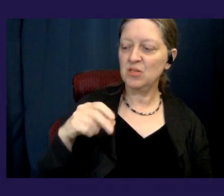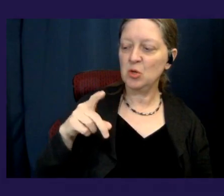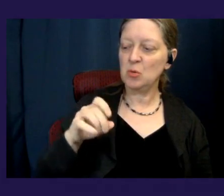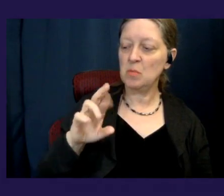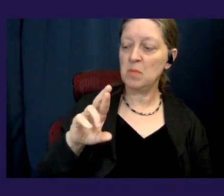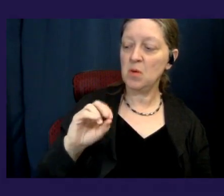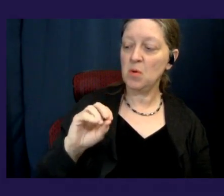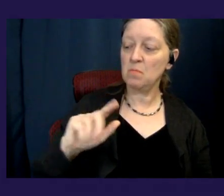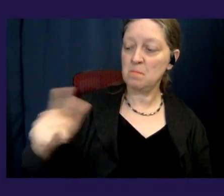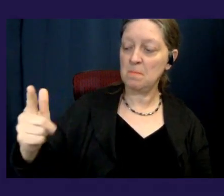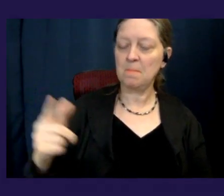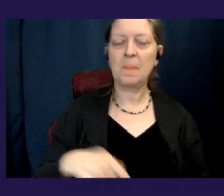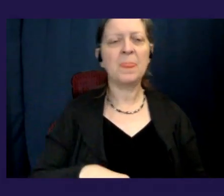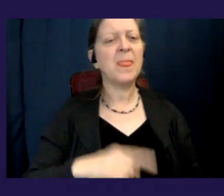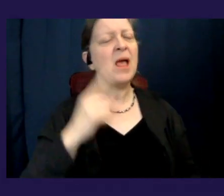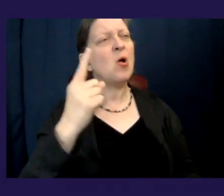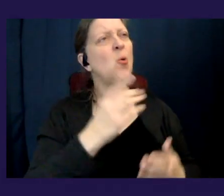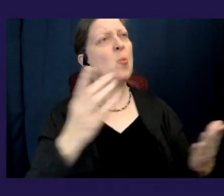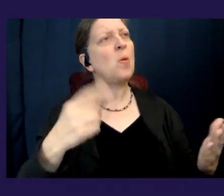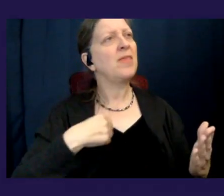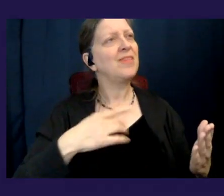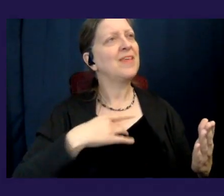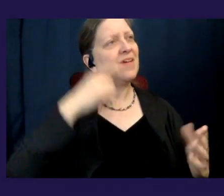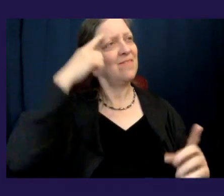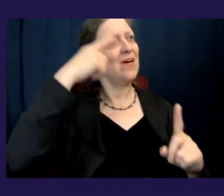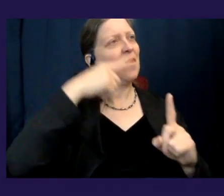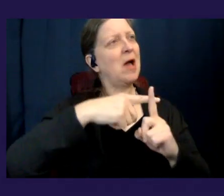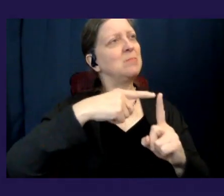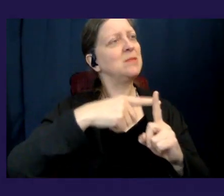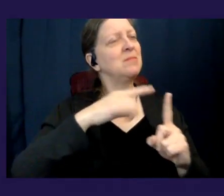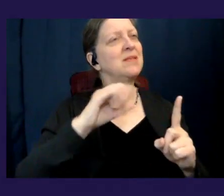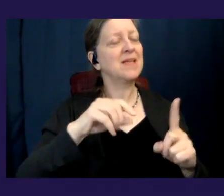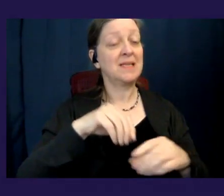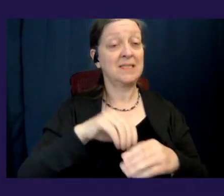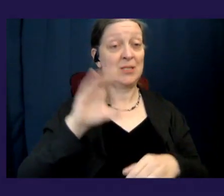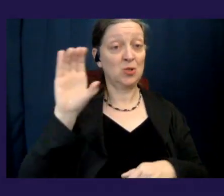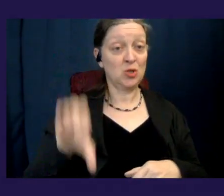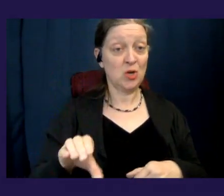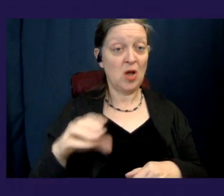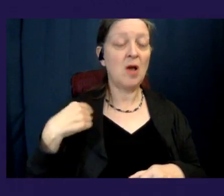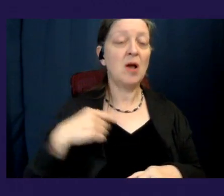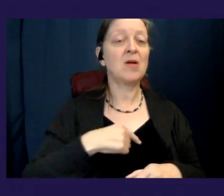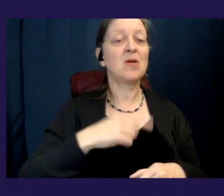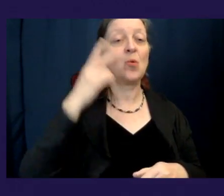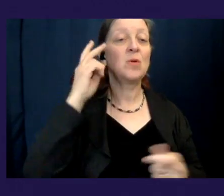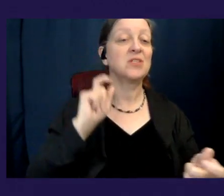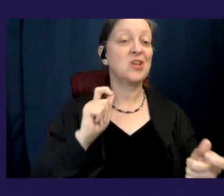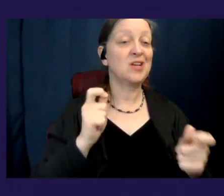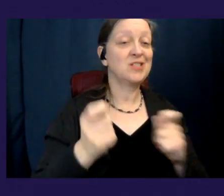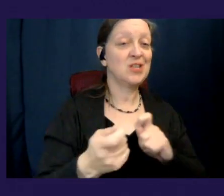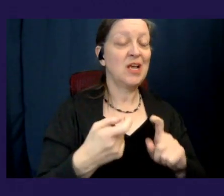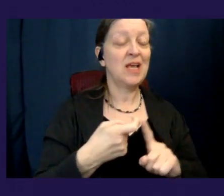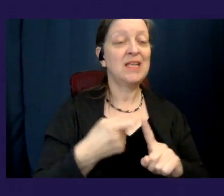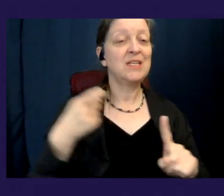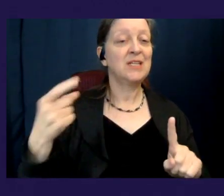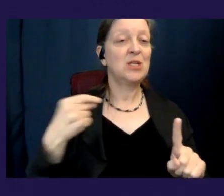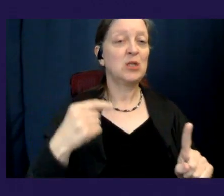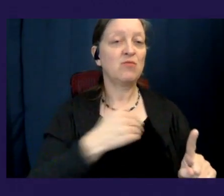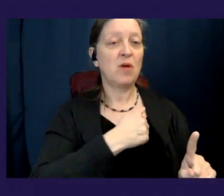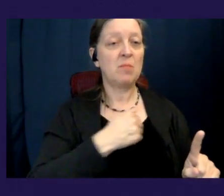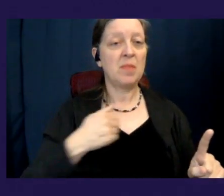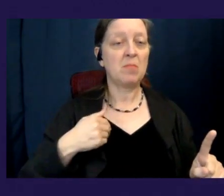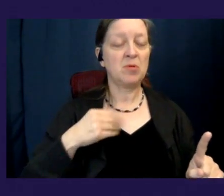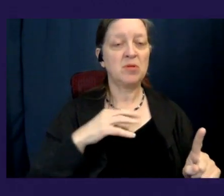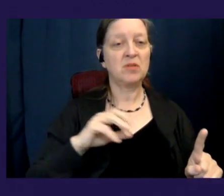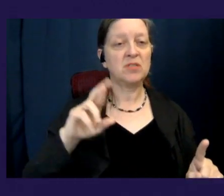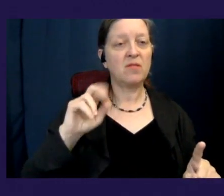So one thing I'm optimistic about is that in Chicago, we saw an evolution from the membership of the Racial Equity Rapid Response Team